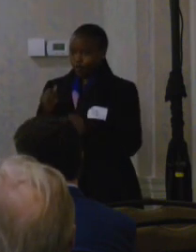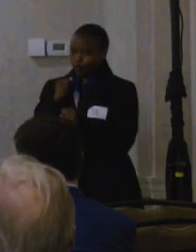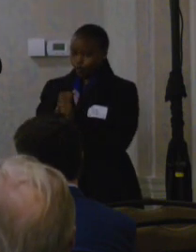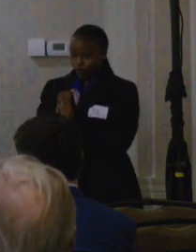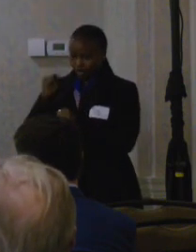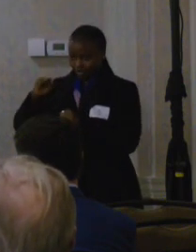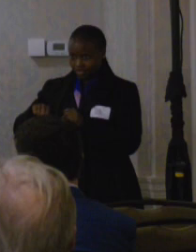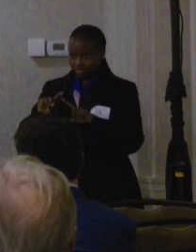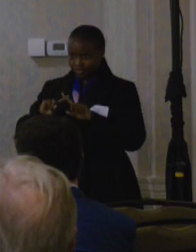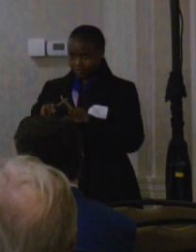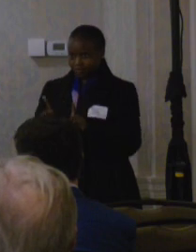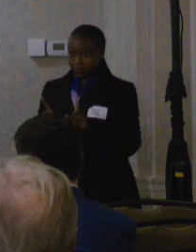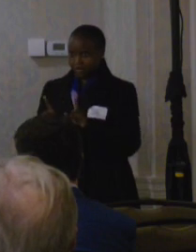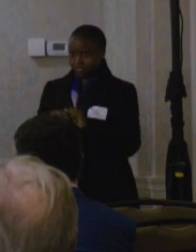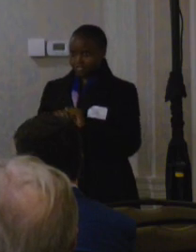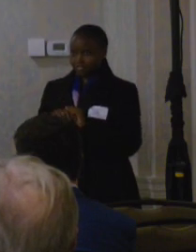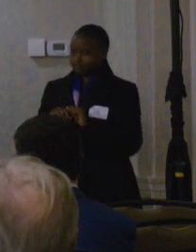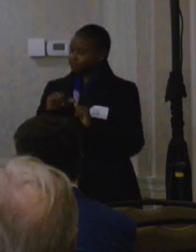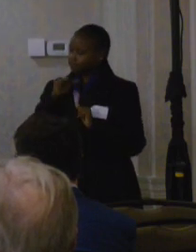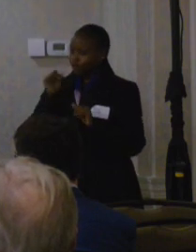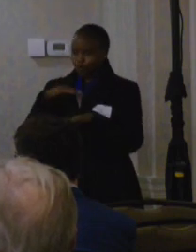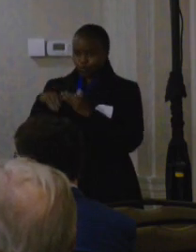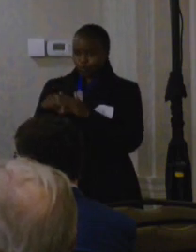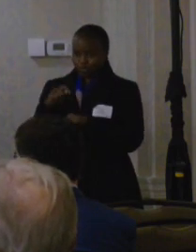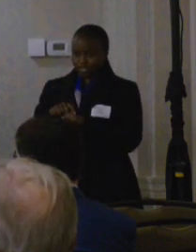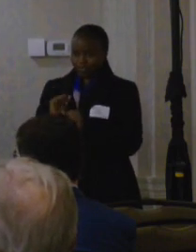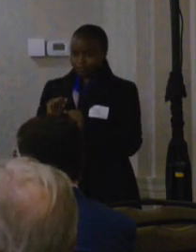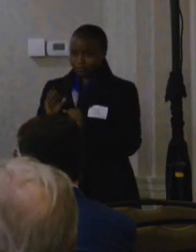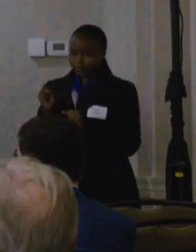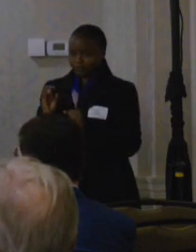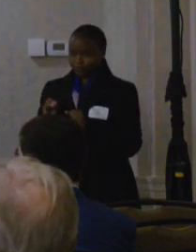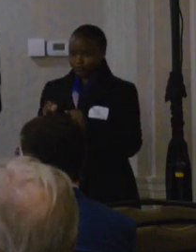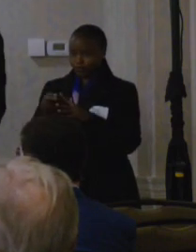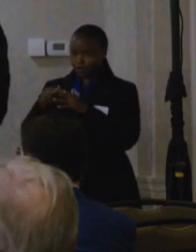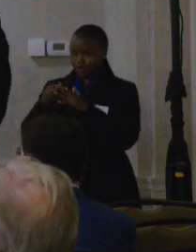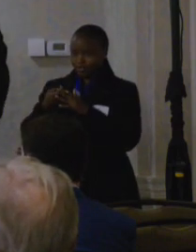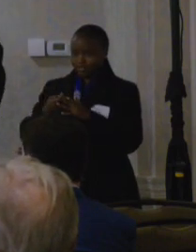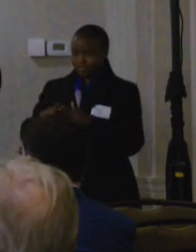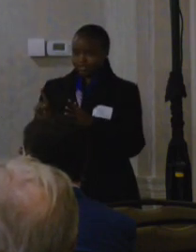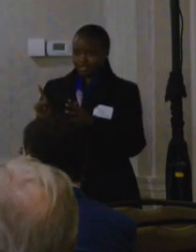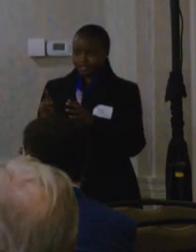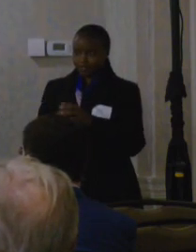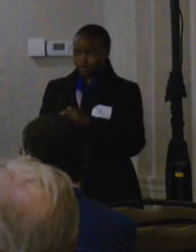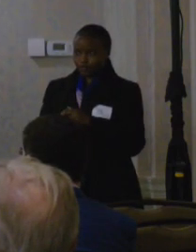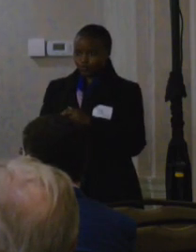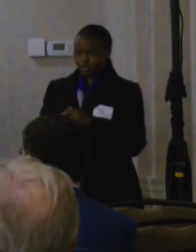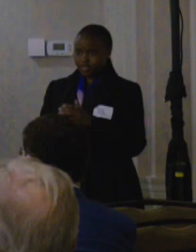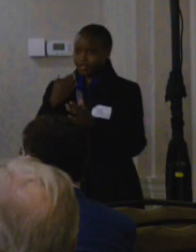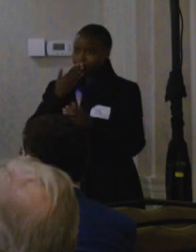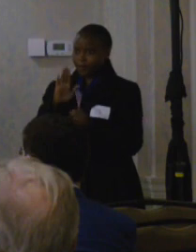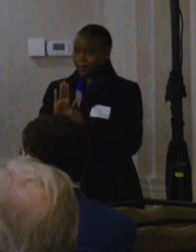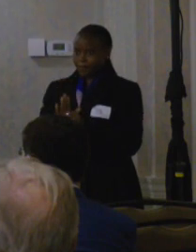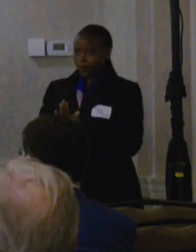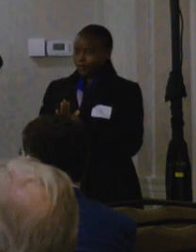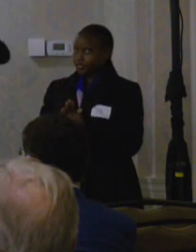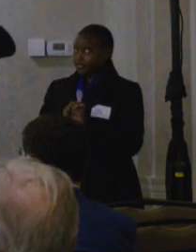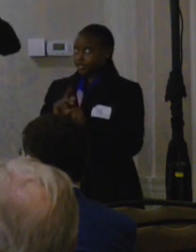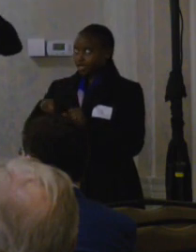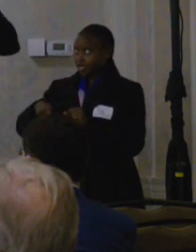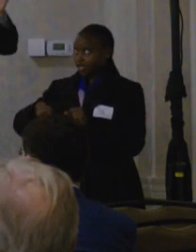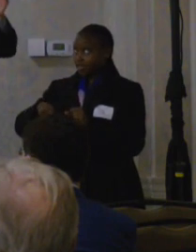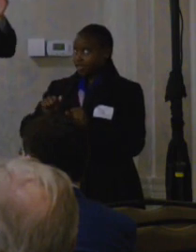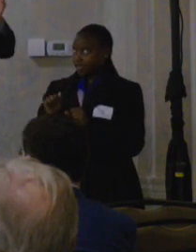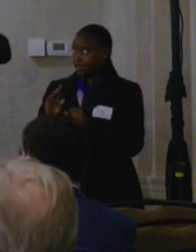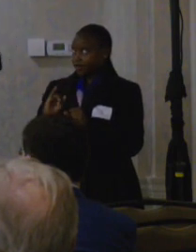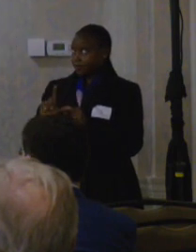work, but it doesn't always. So I'll start us off with just the promise and the perils, right? A